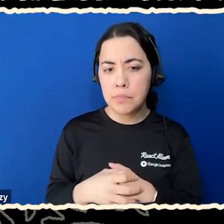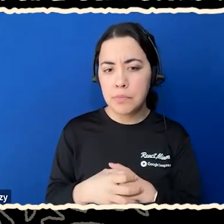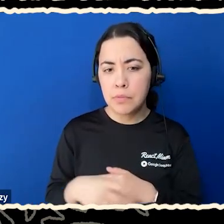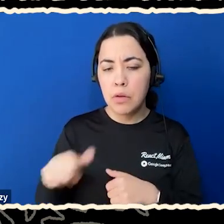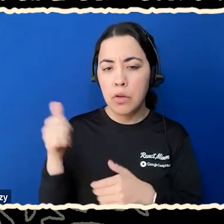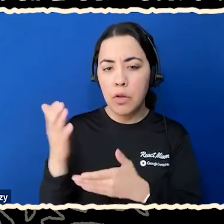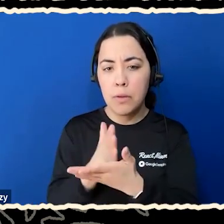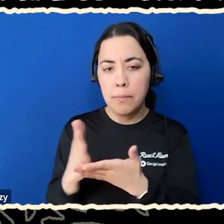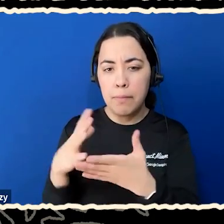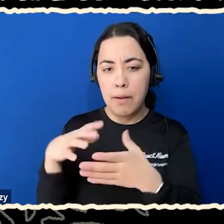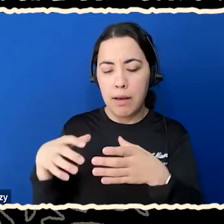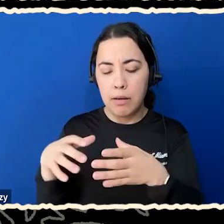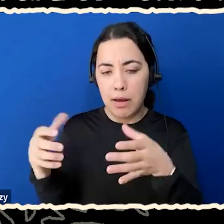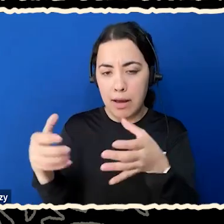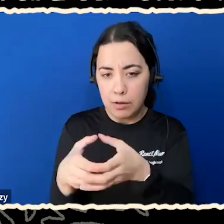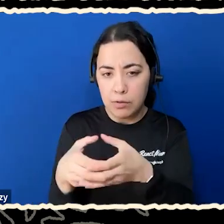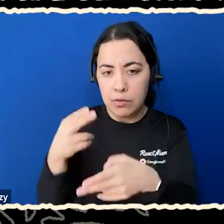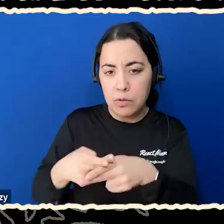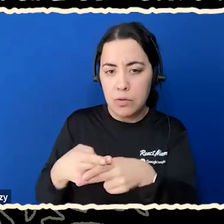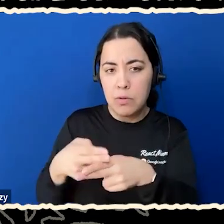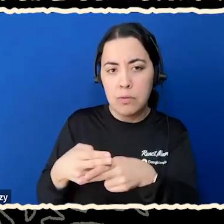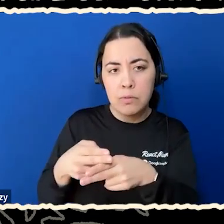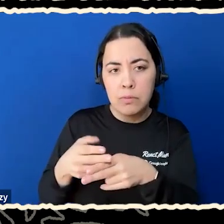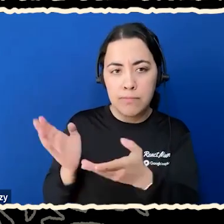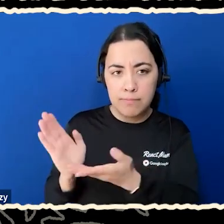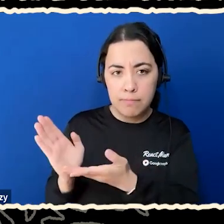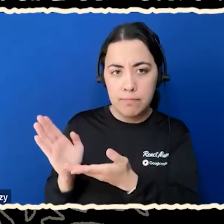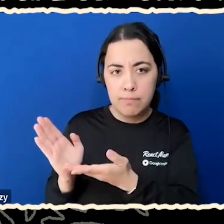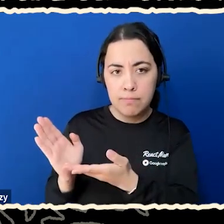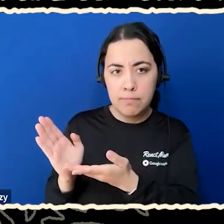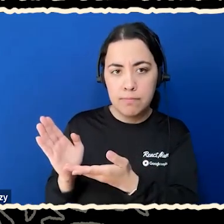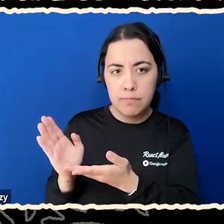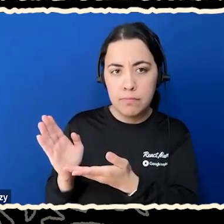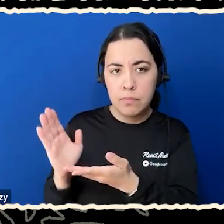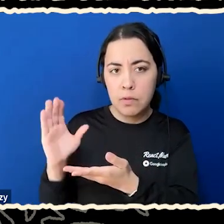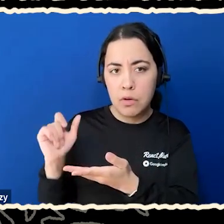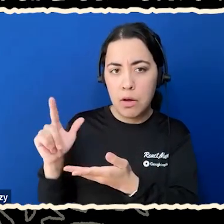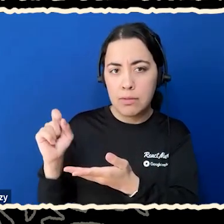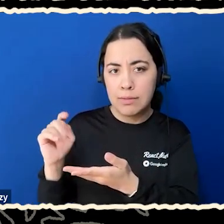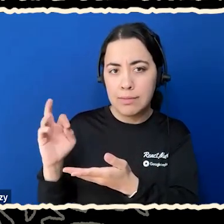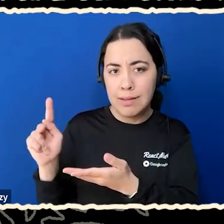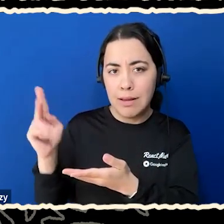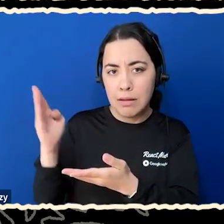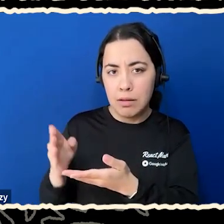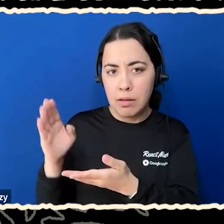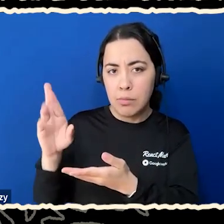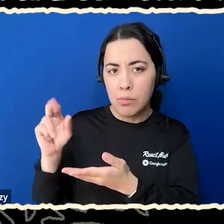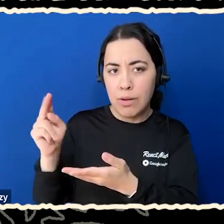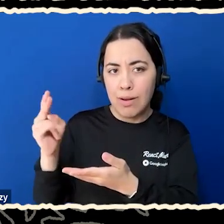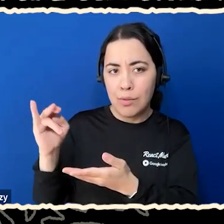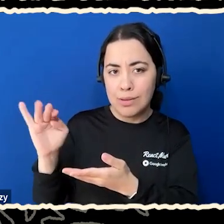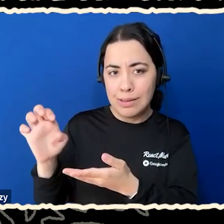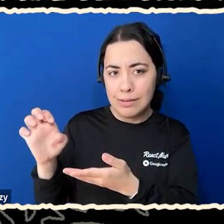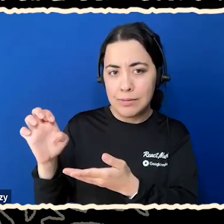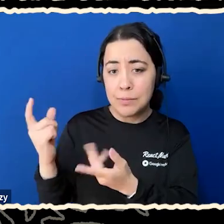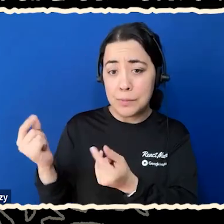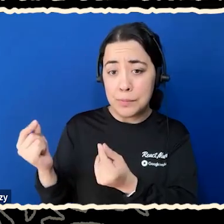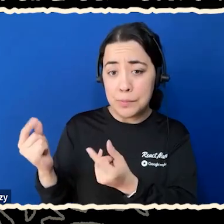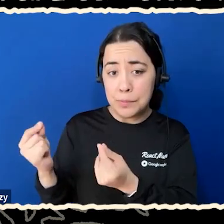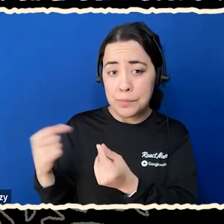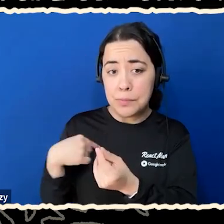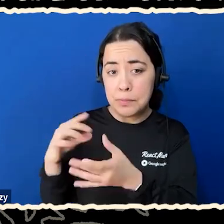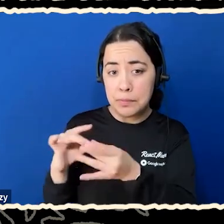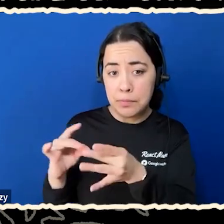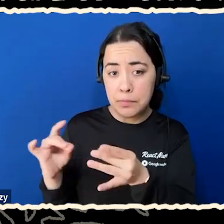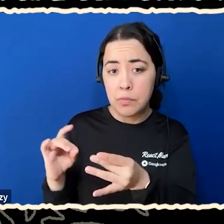coherent synchronized state updates on both sides that I mentioned. And you do this in the following manner. So first you define